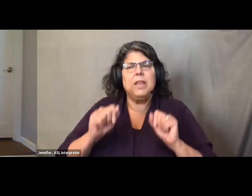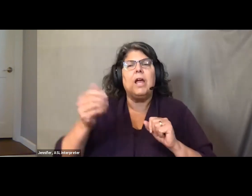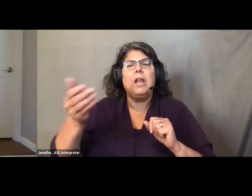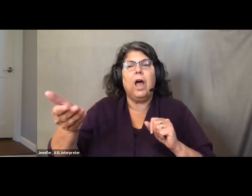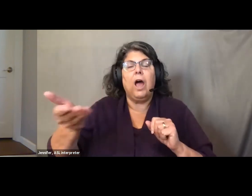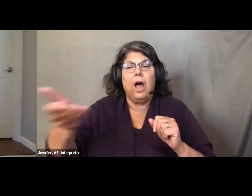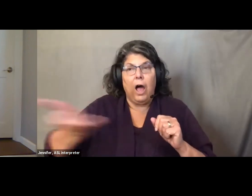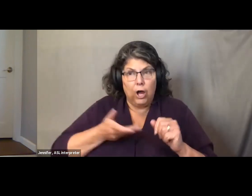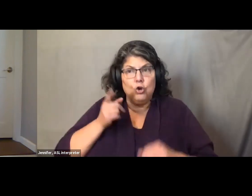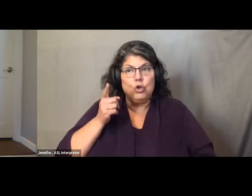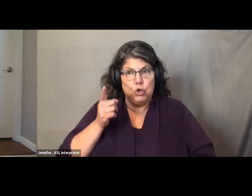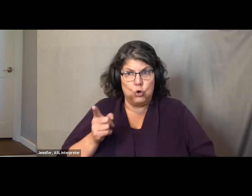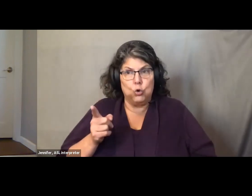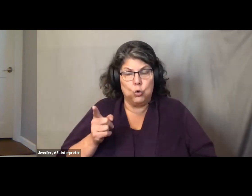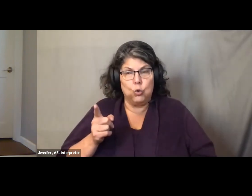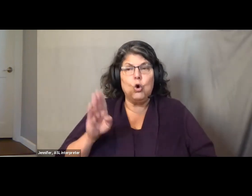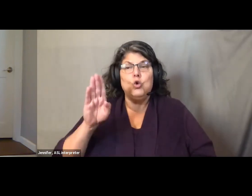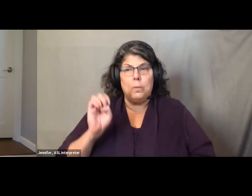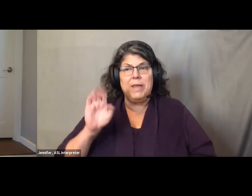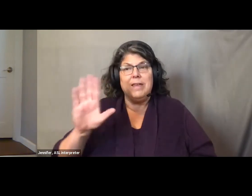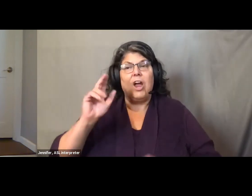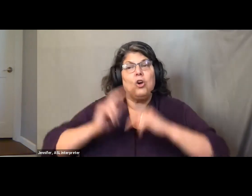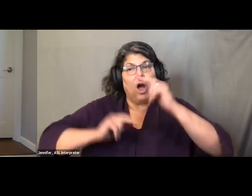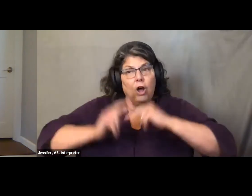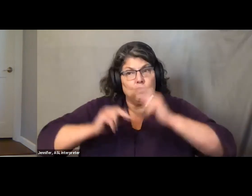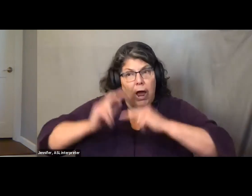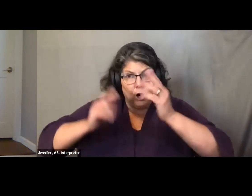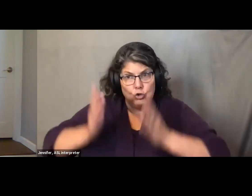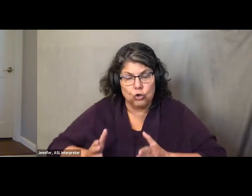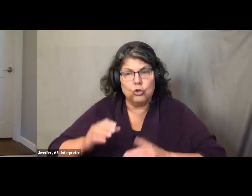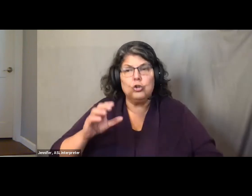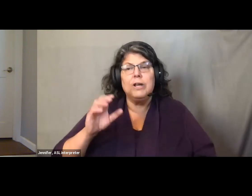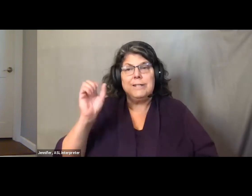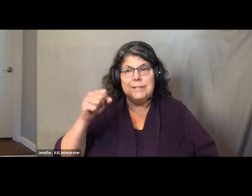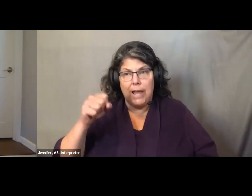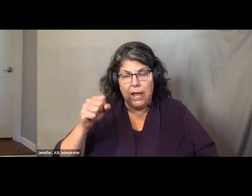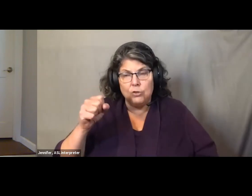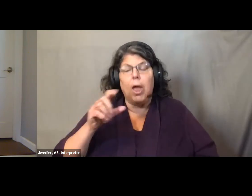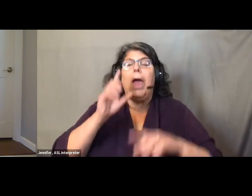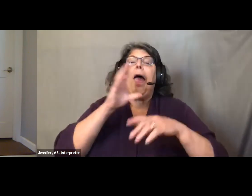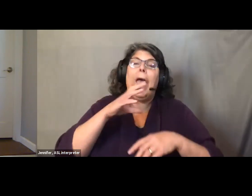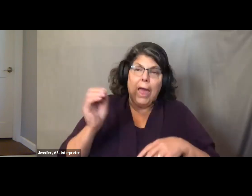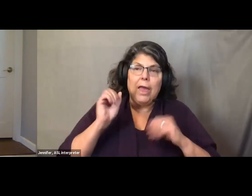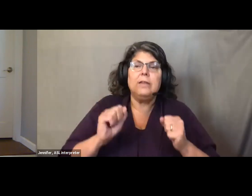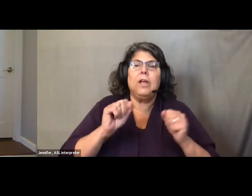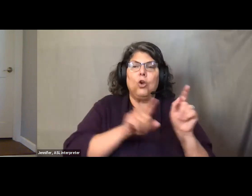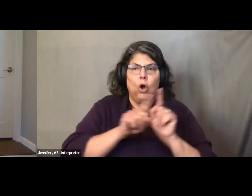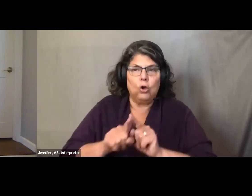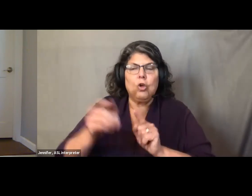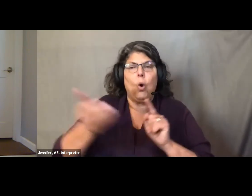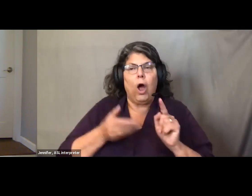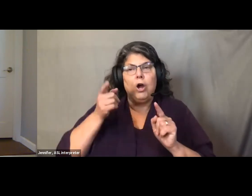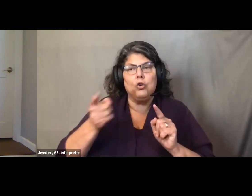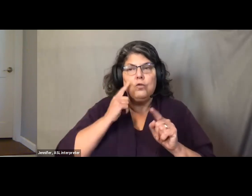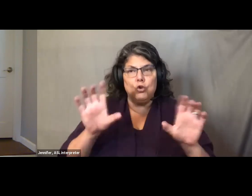you to be the contractor to do the rebuild, but they can also hire you to be the contractor to do